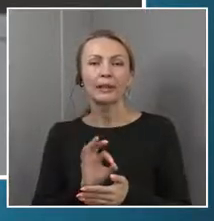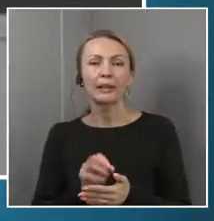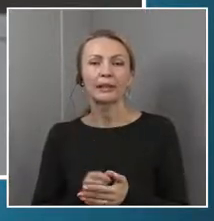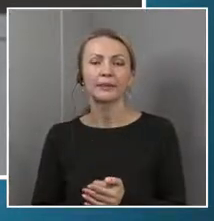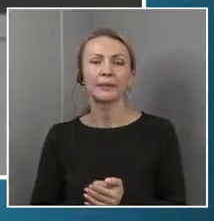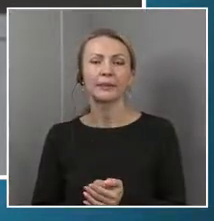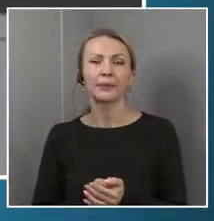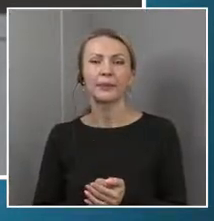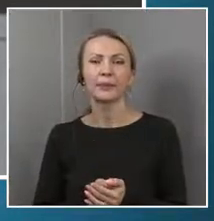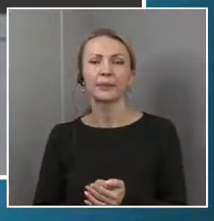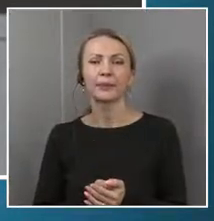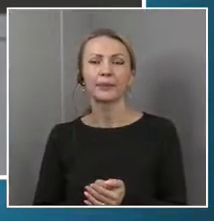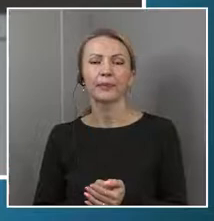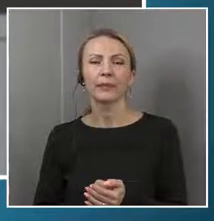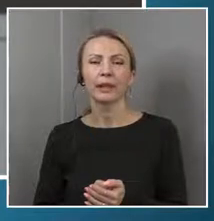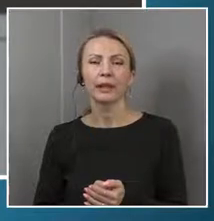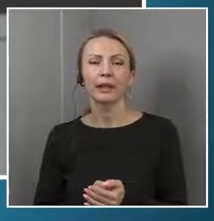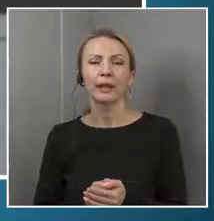image.